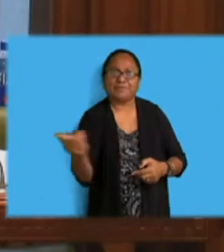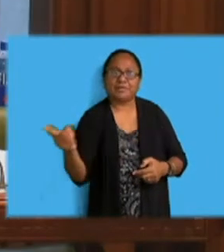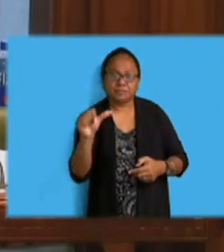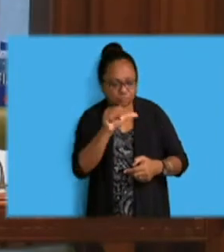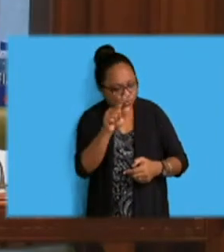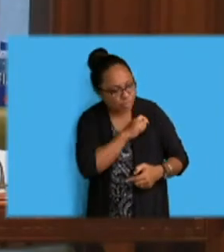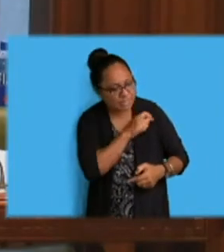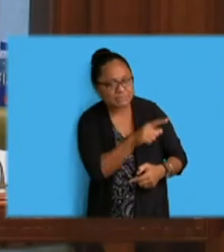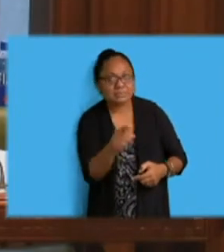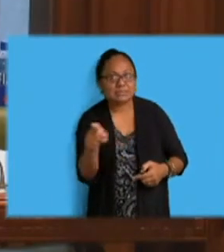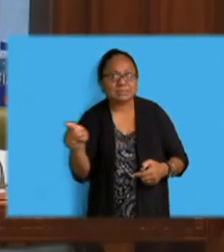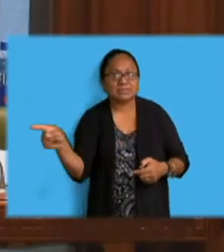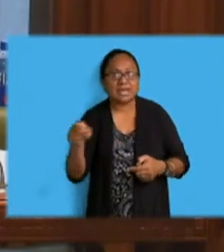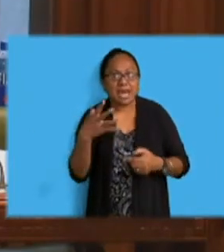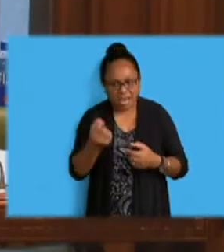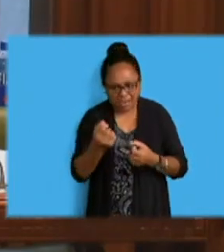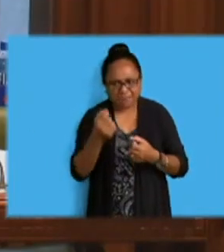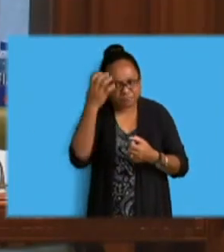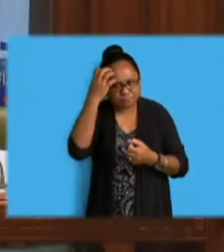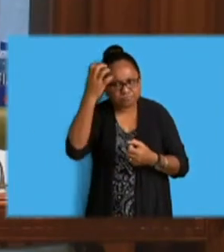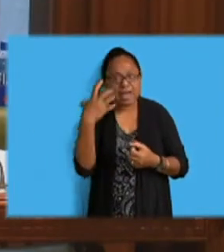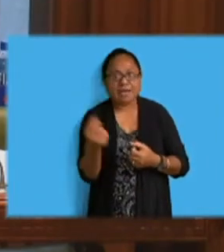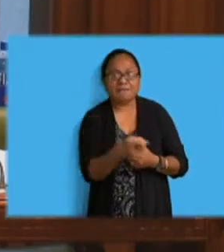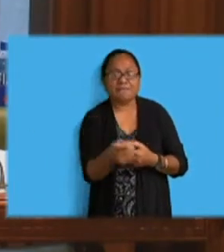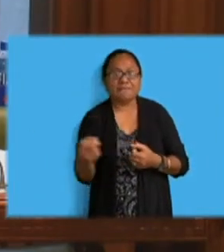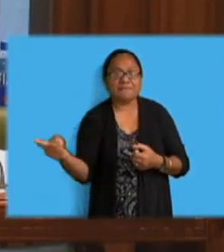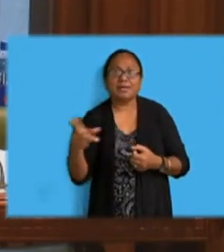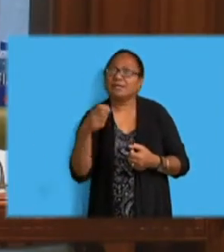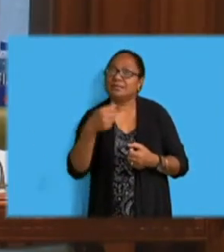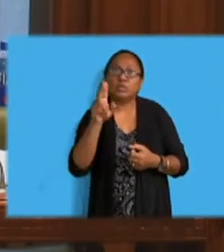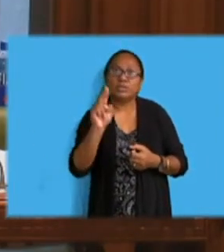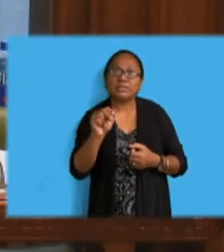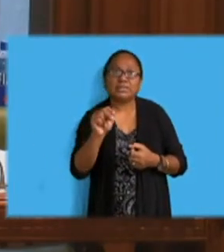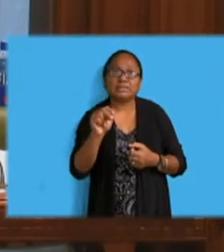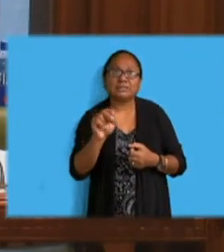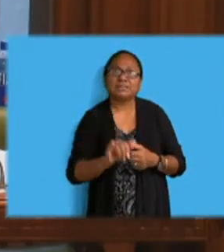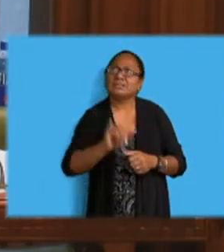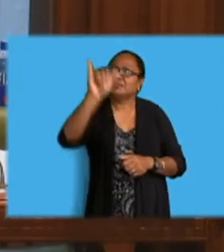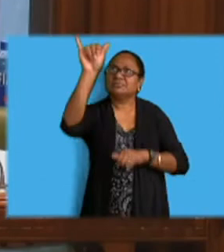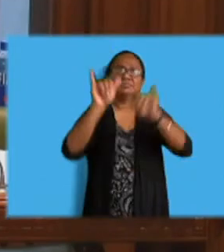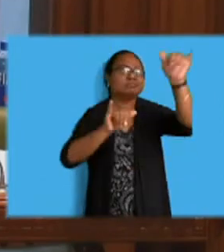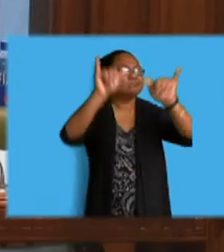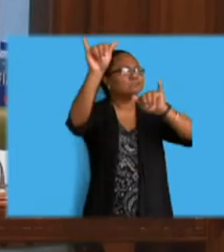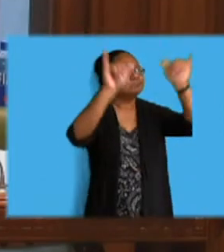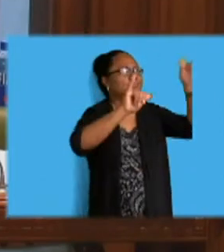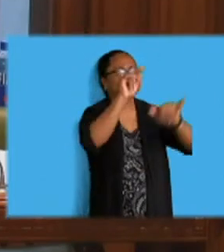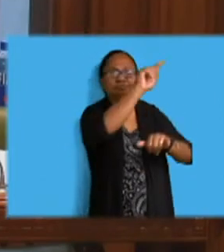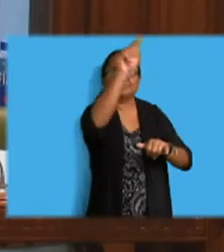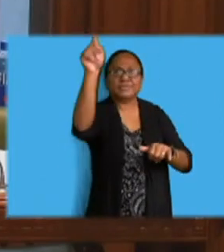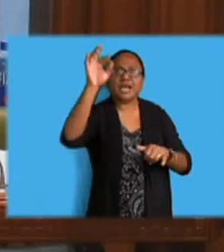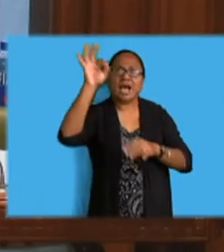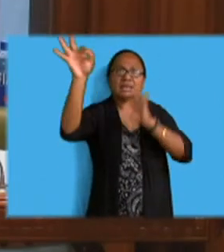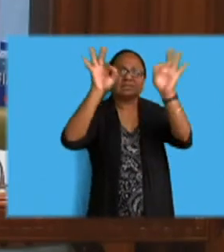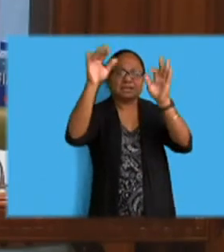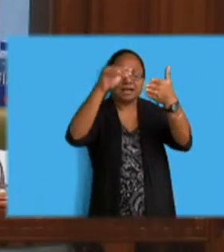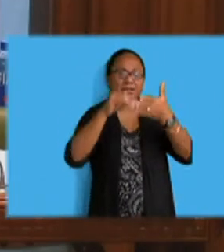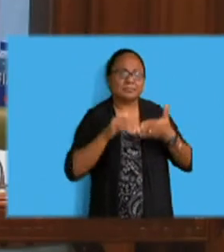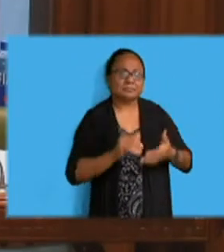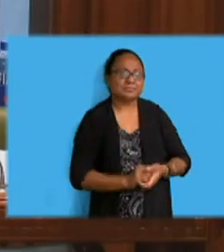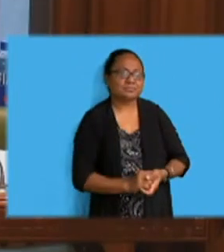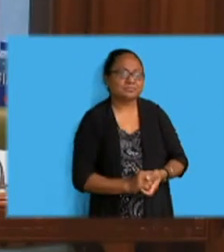have got the body of knowledge out there, Honourable Deputy Speaker. We don't have to parade around by asking for Education Commission to deal